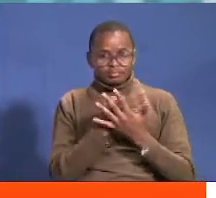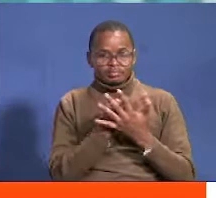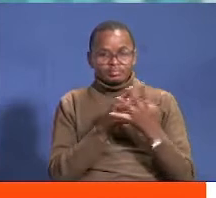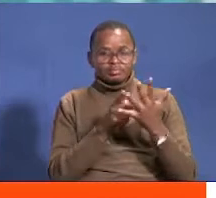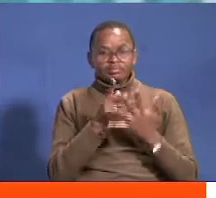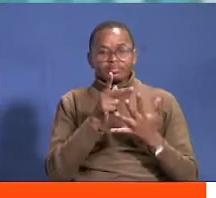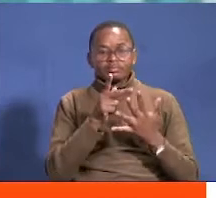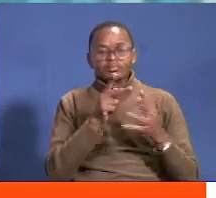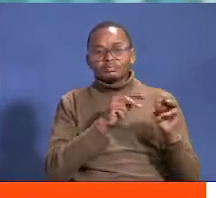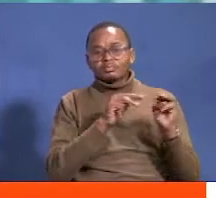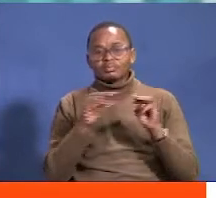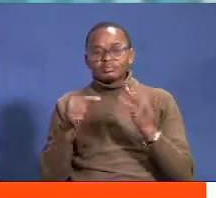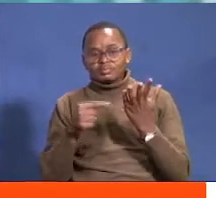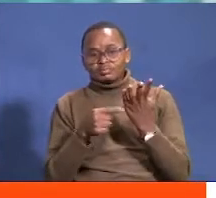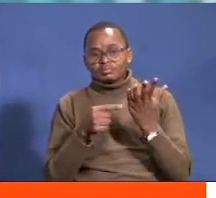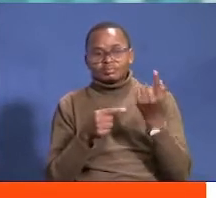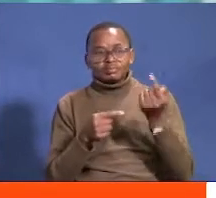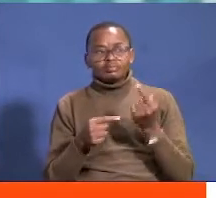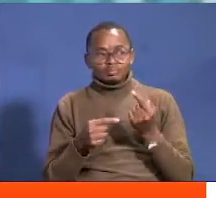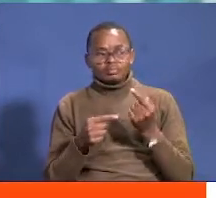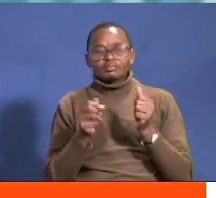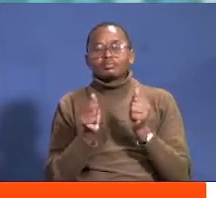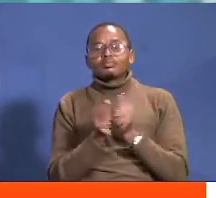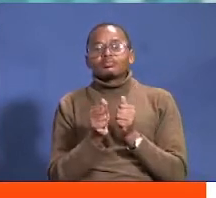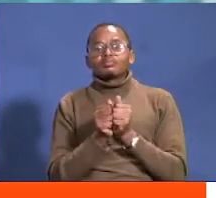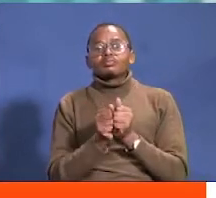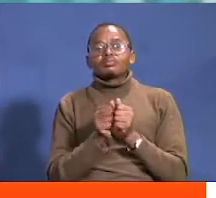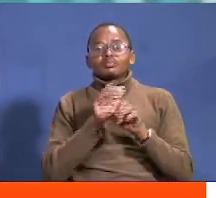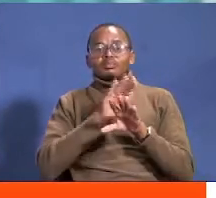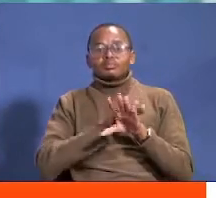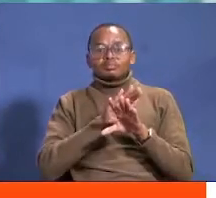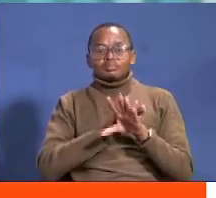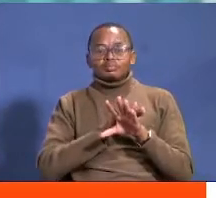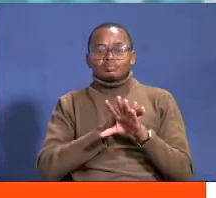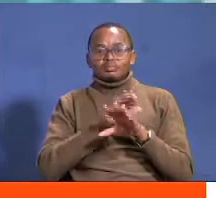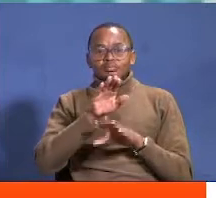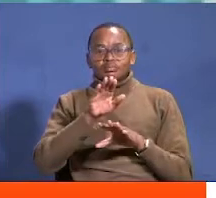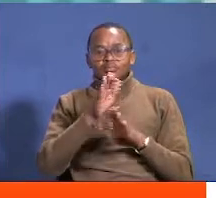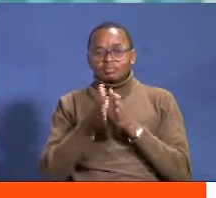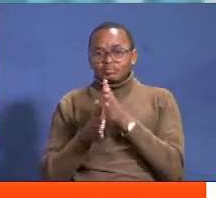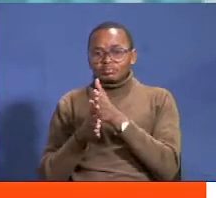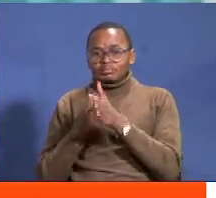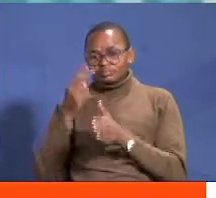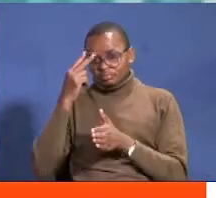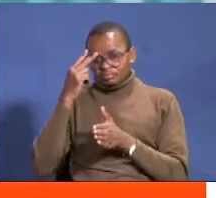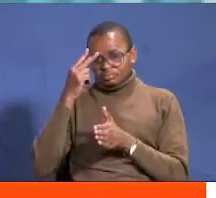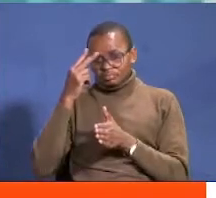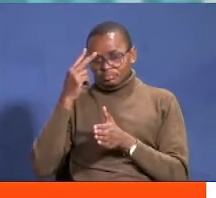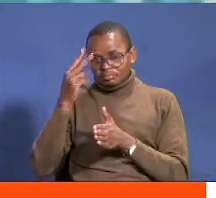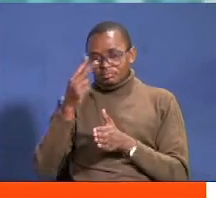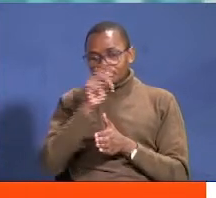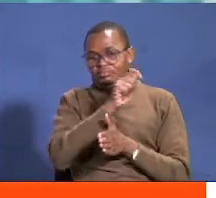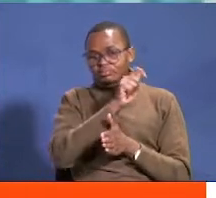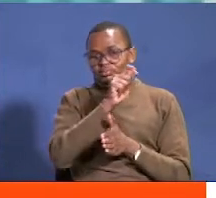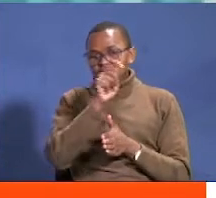remitted, now we move to technology. We come up, with a suitable, innovative, dynamics. We've seen now the